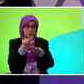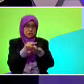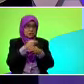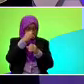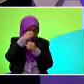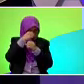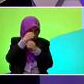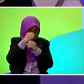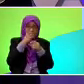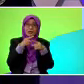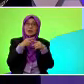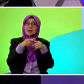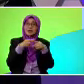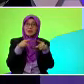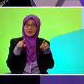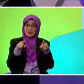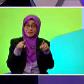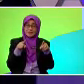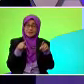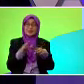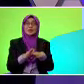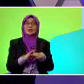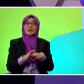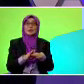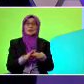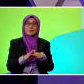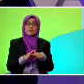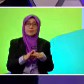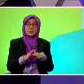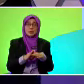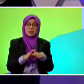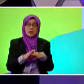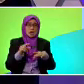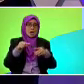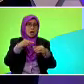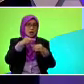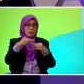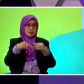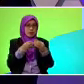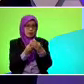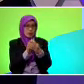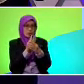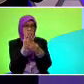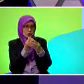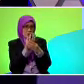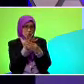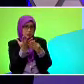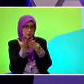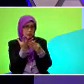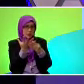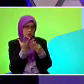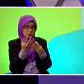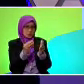of microorganism is really small. But when together, when they grow not in hundreds, not